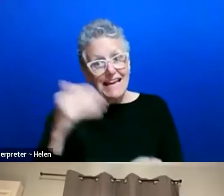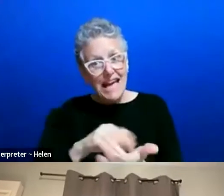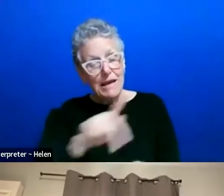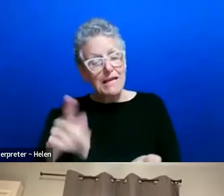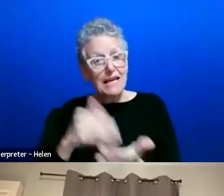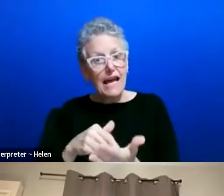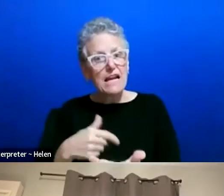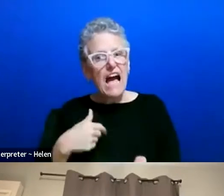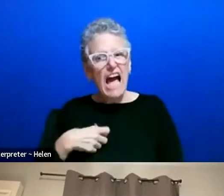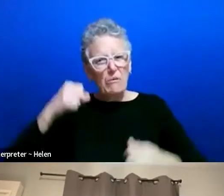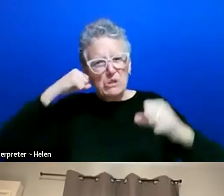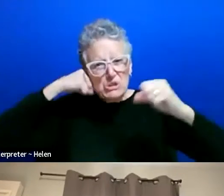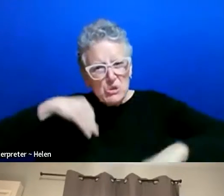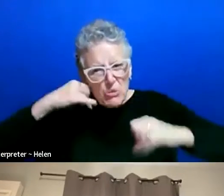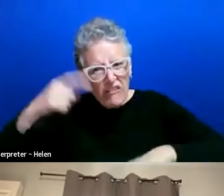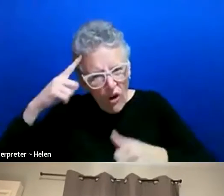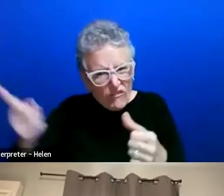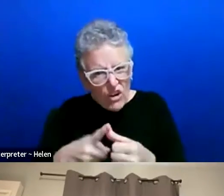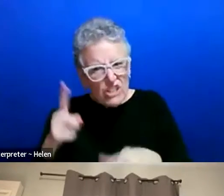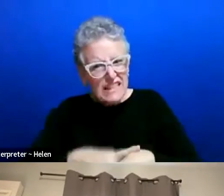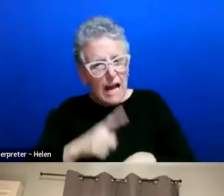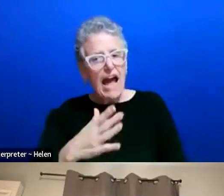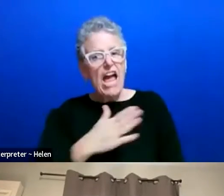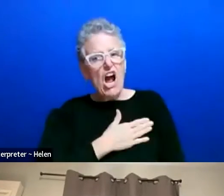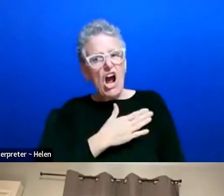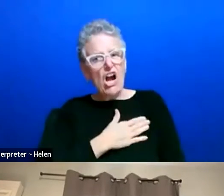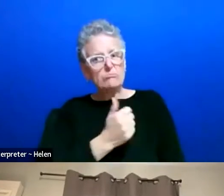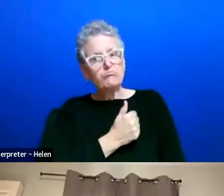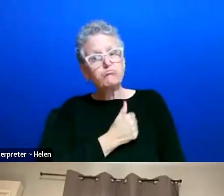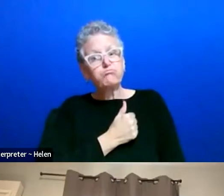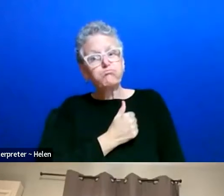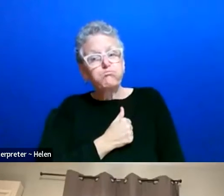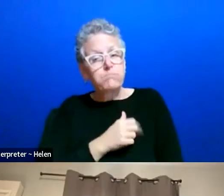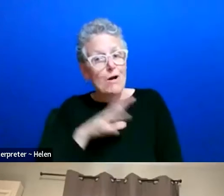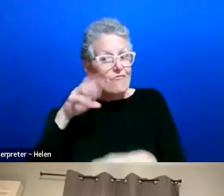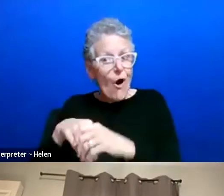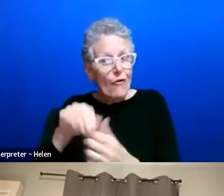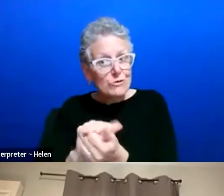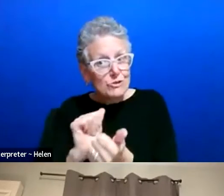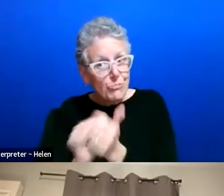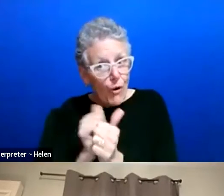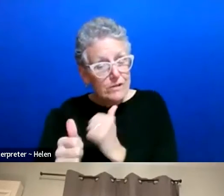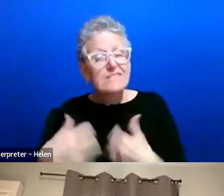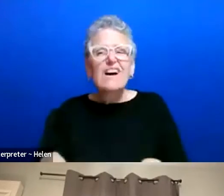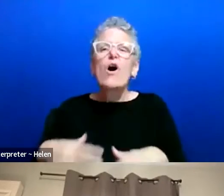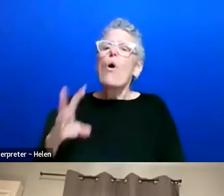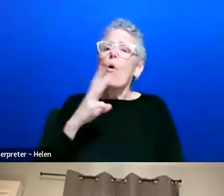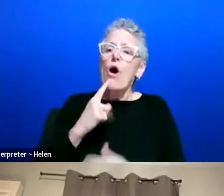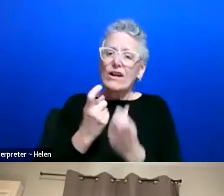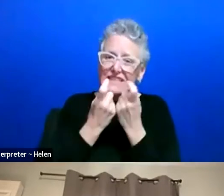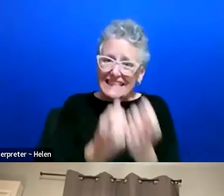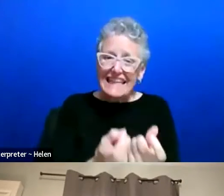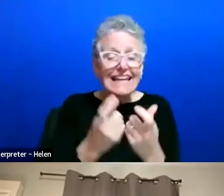for the first time or getting my heart rate elevated from a sport. I mean, yeah, water skiing is exciting,